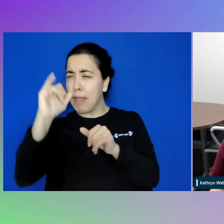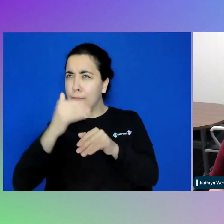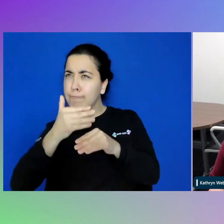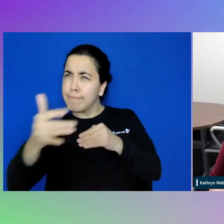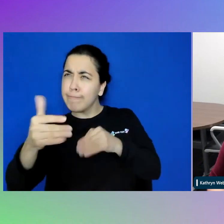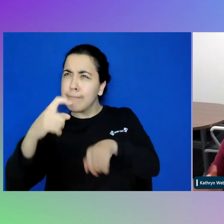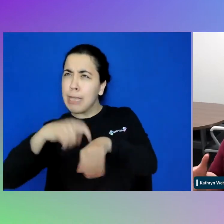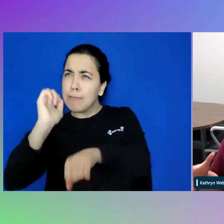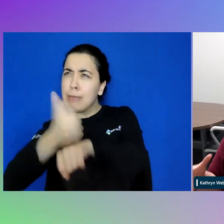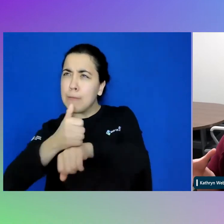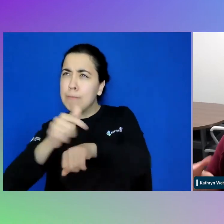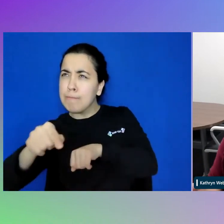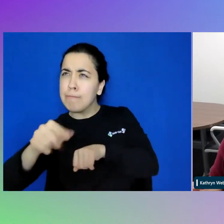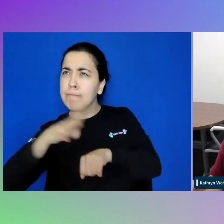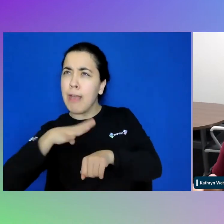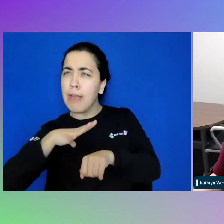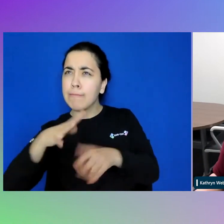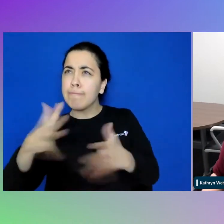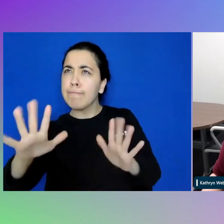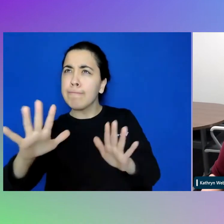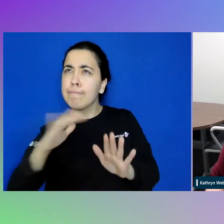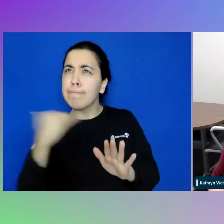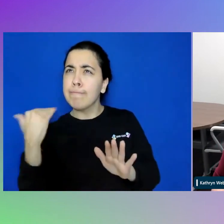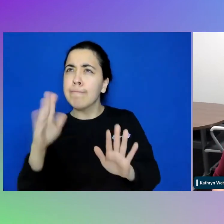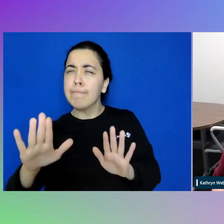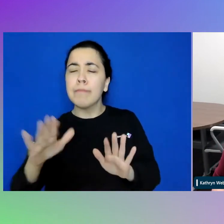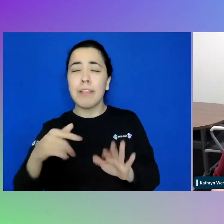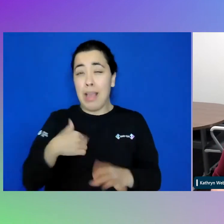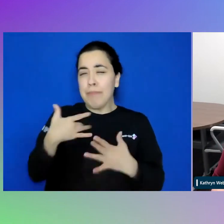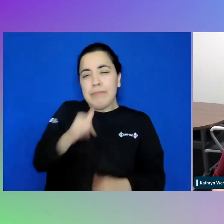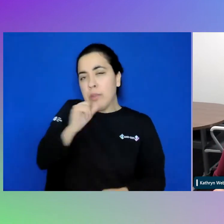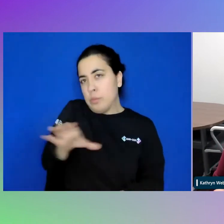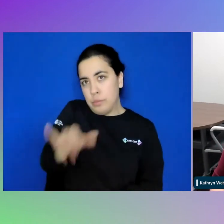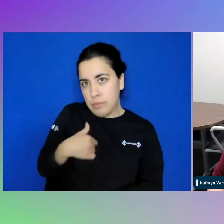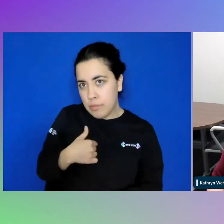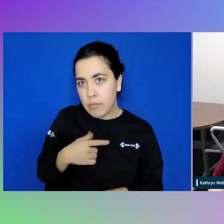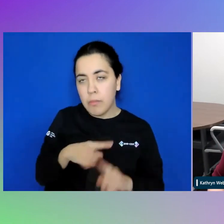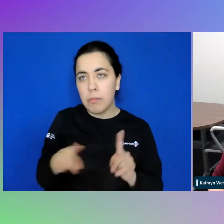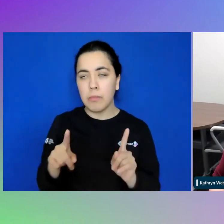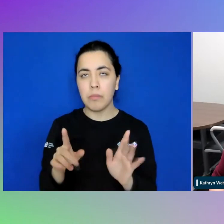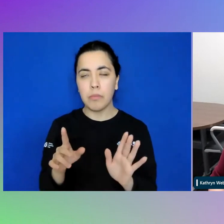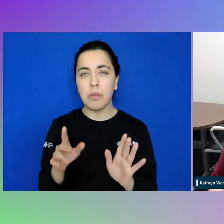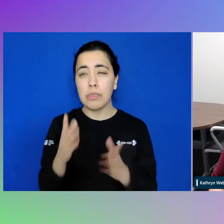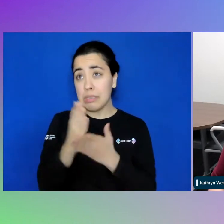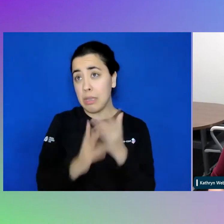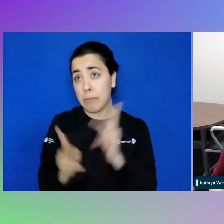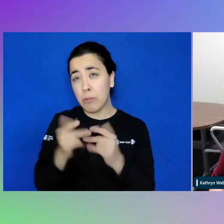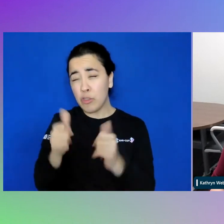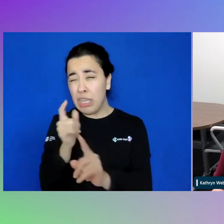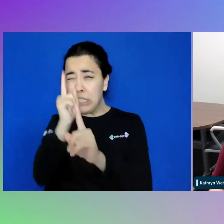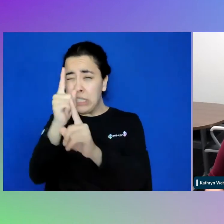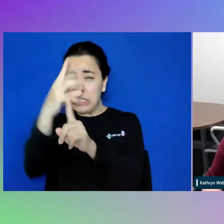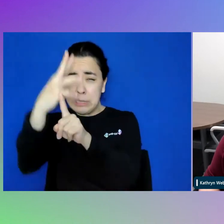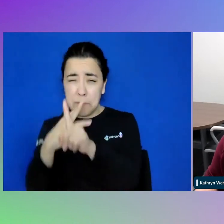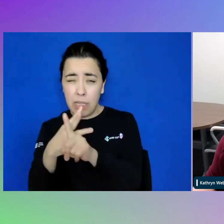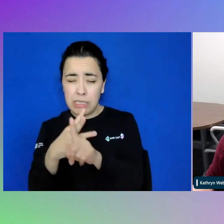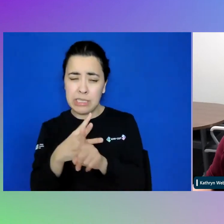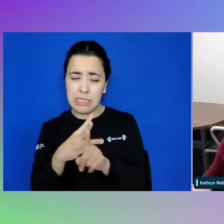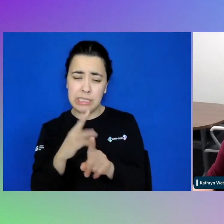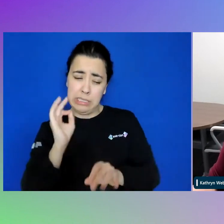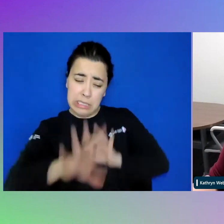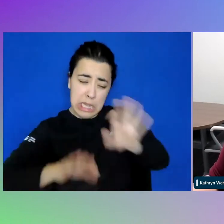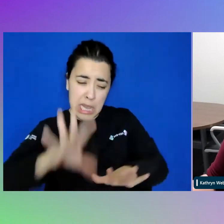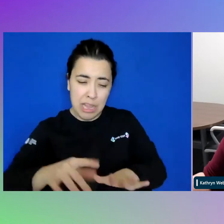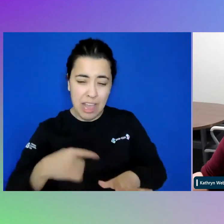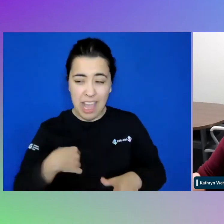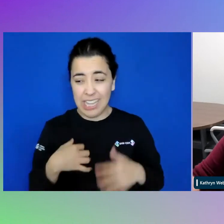have to set a really tight time box around it. I've seen groups try to do it in 6 months. I personally am on the side